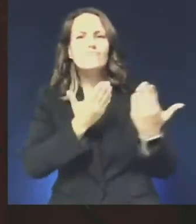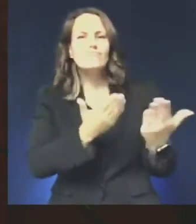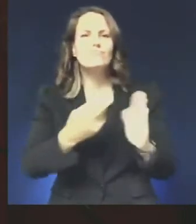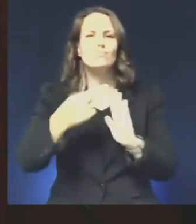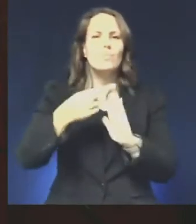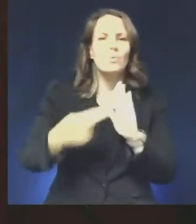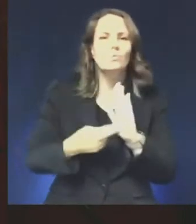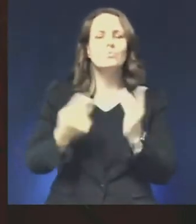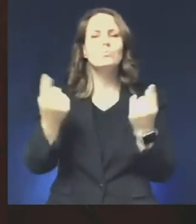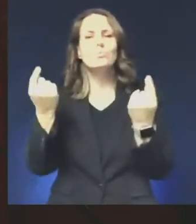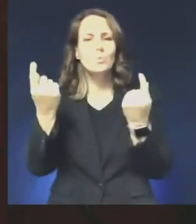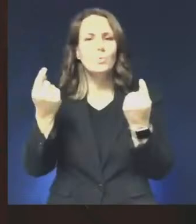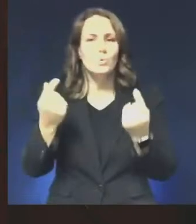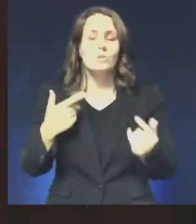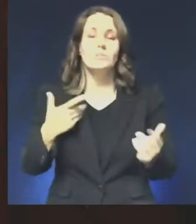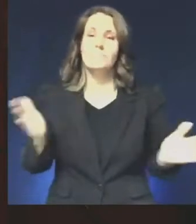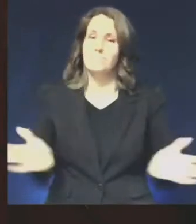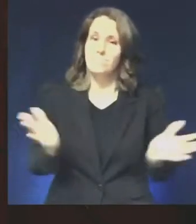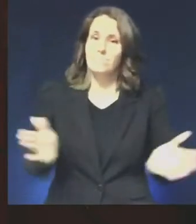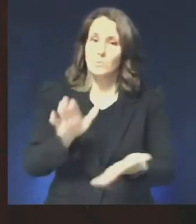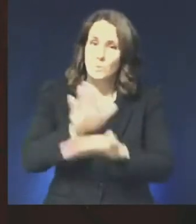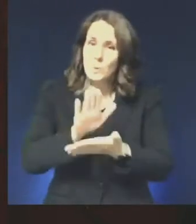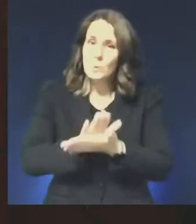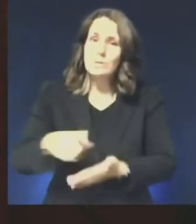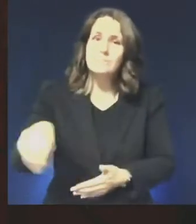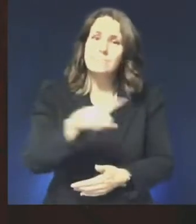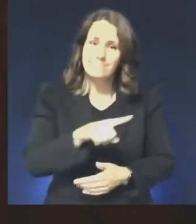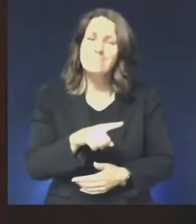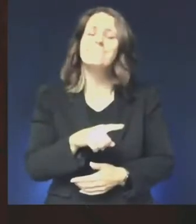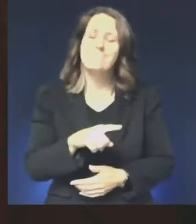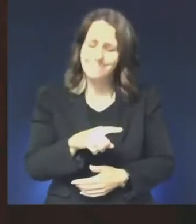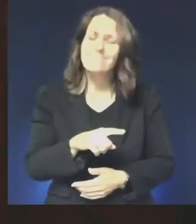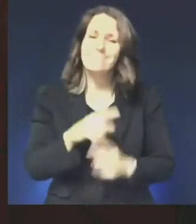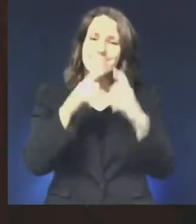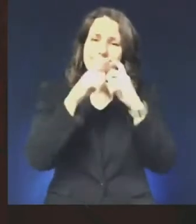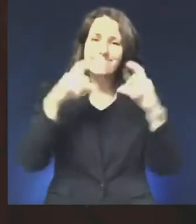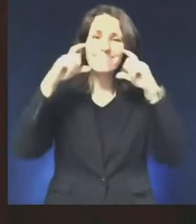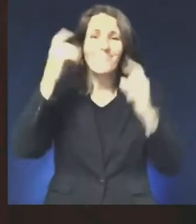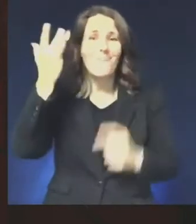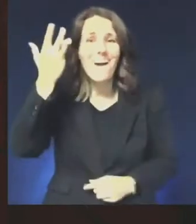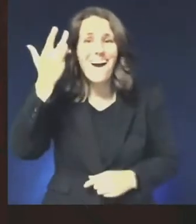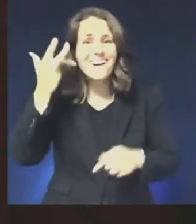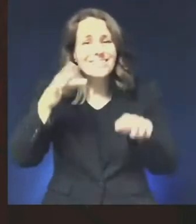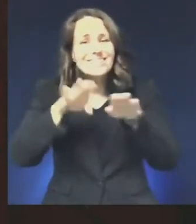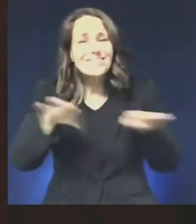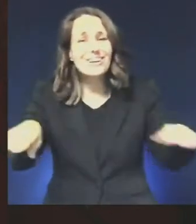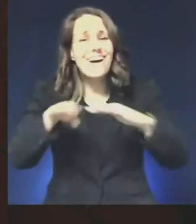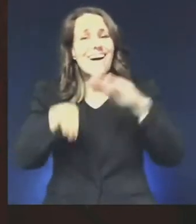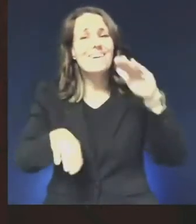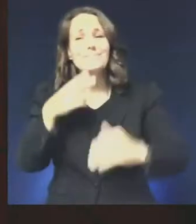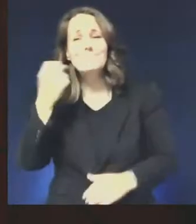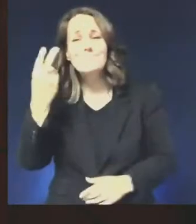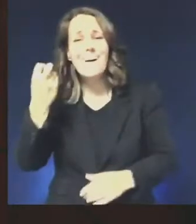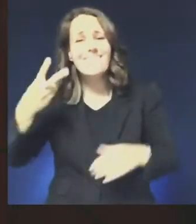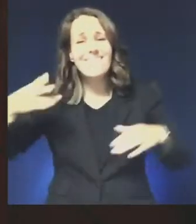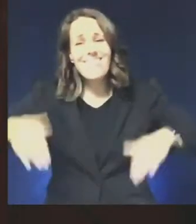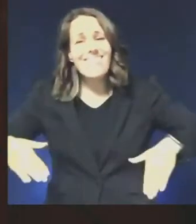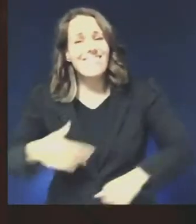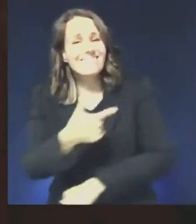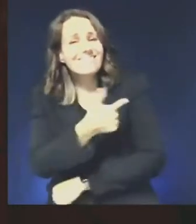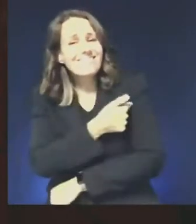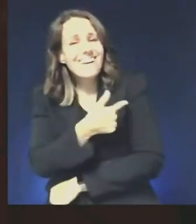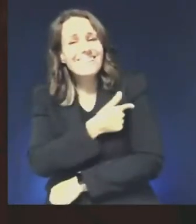students can't be vaccinated, it is the most important action for schools to take to provide a safe